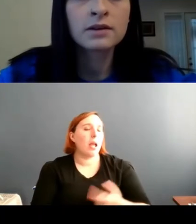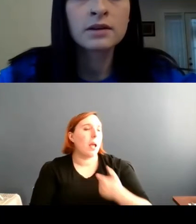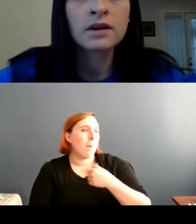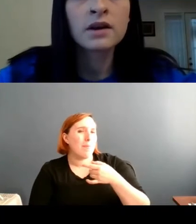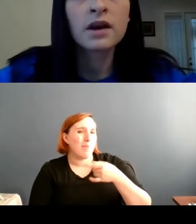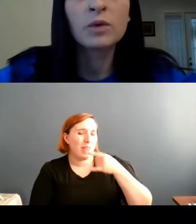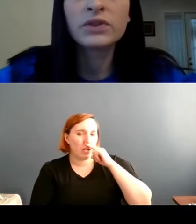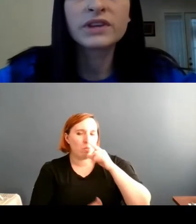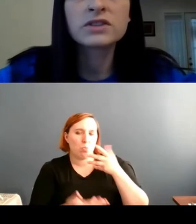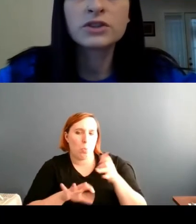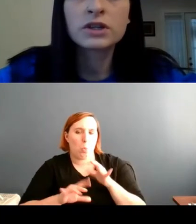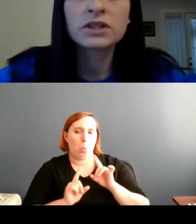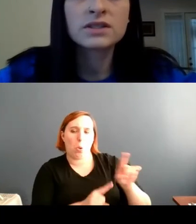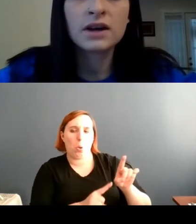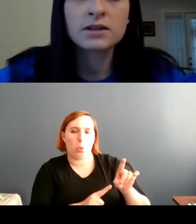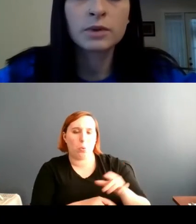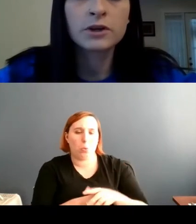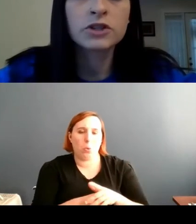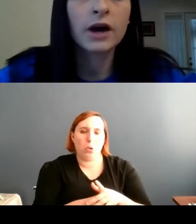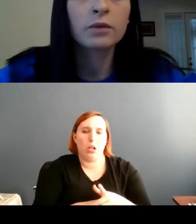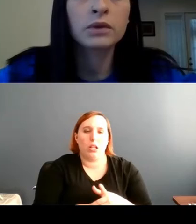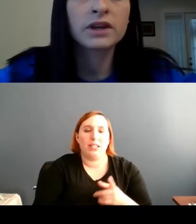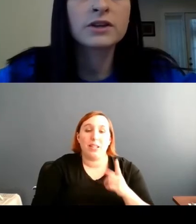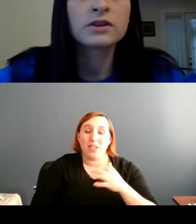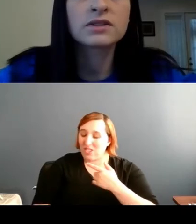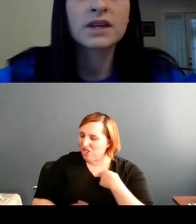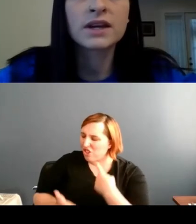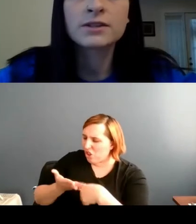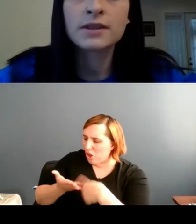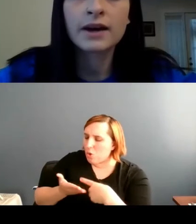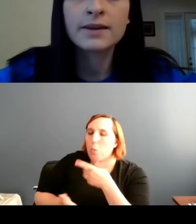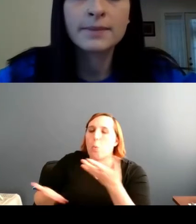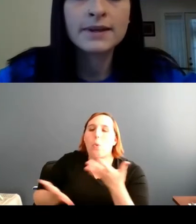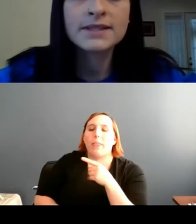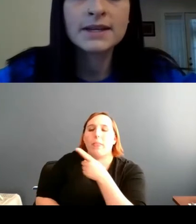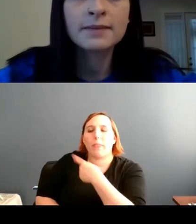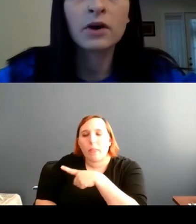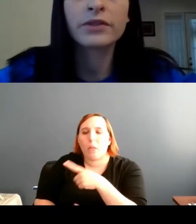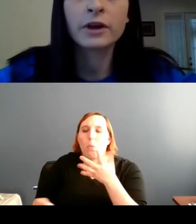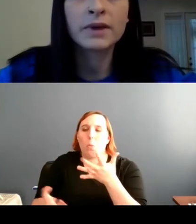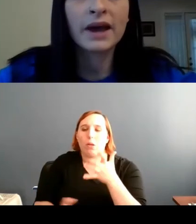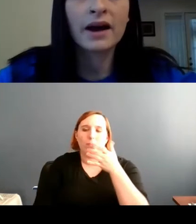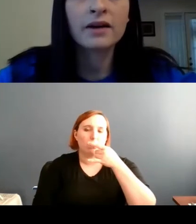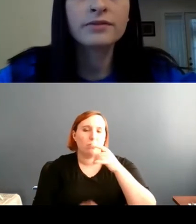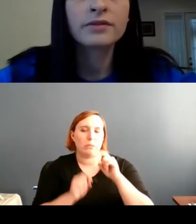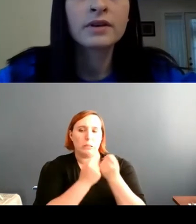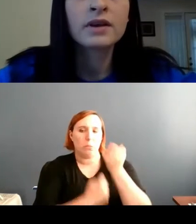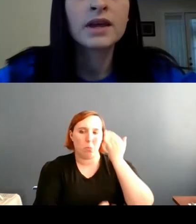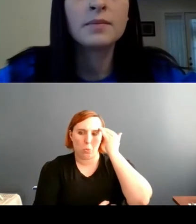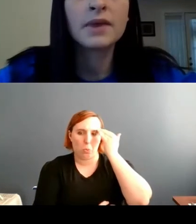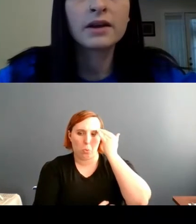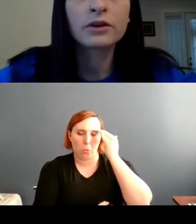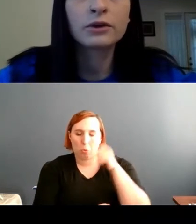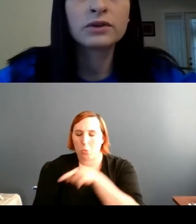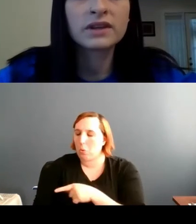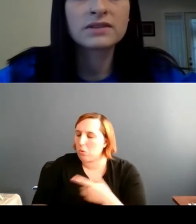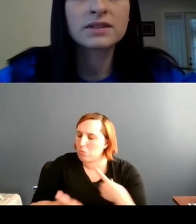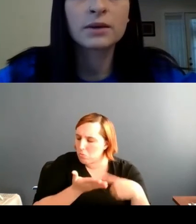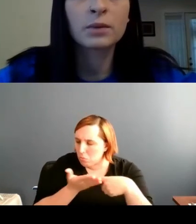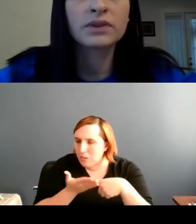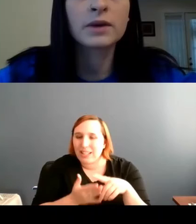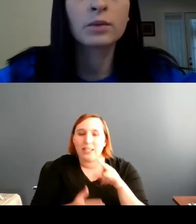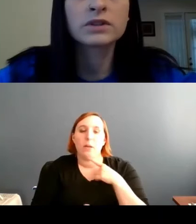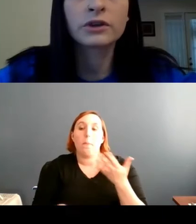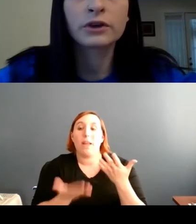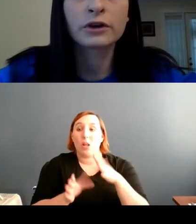attend. And with this, you can discuss what your child would like you to say to the IEP team on their behalf. It may include things